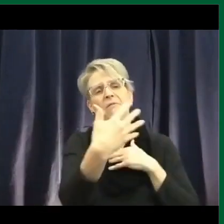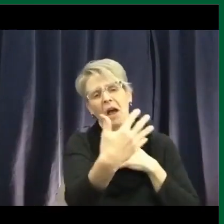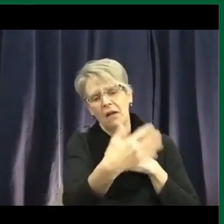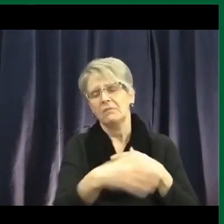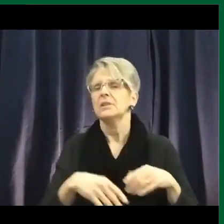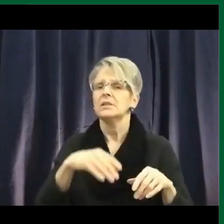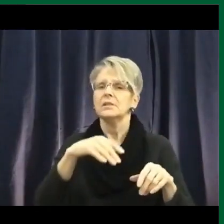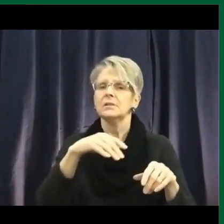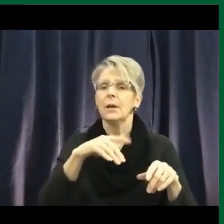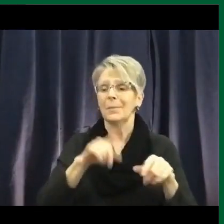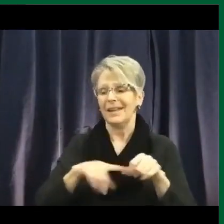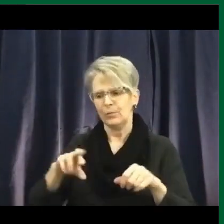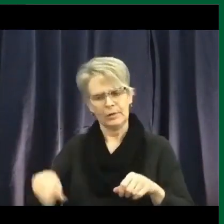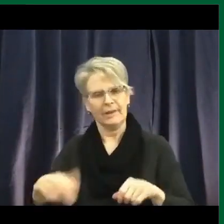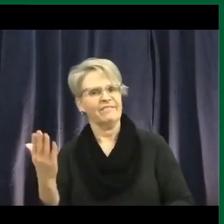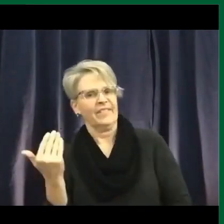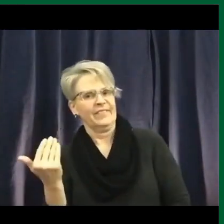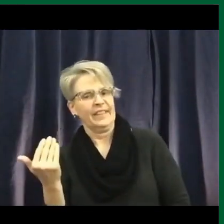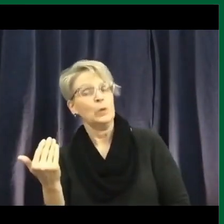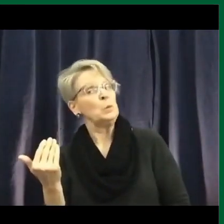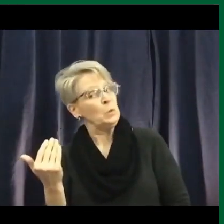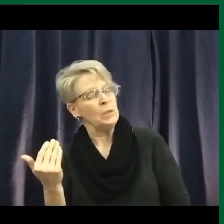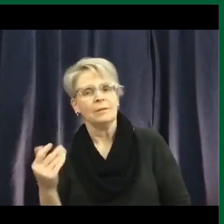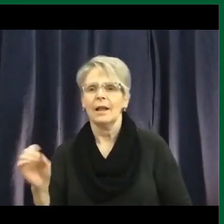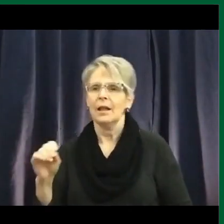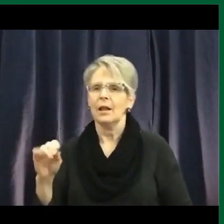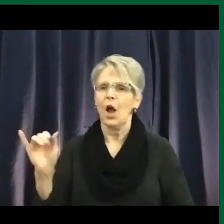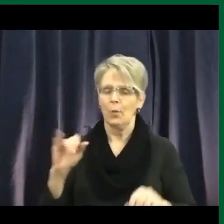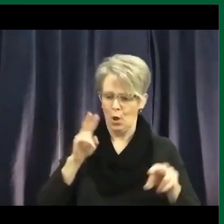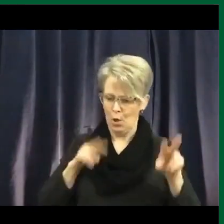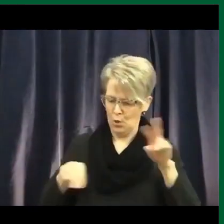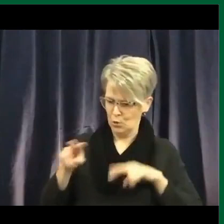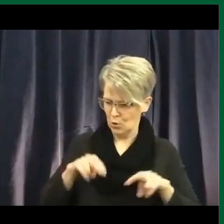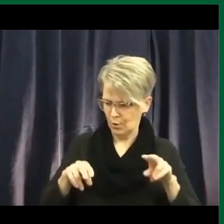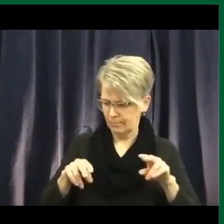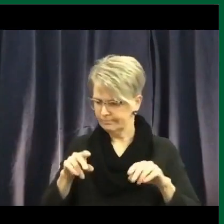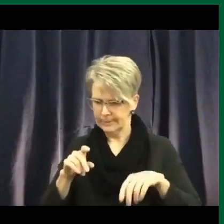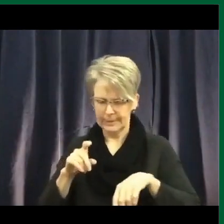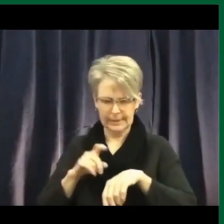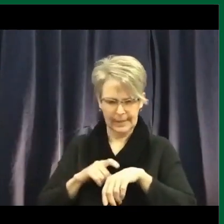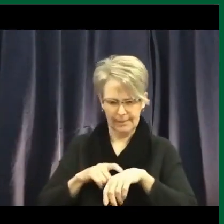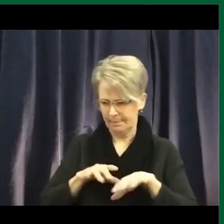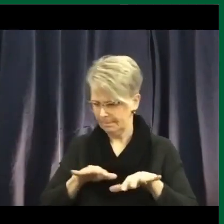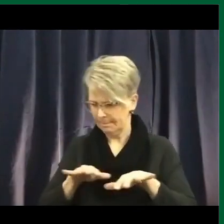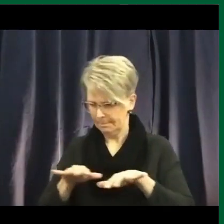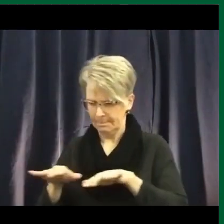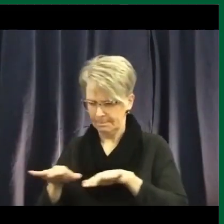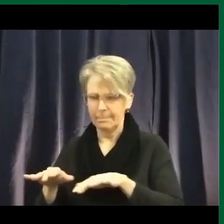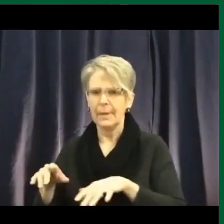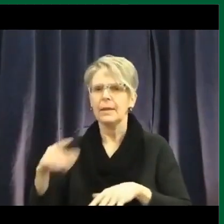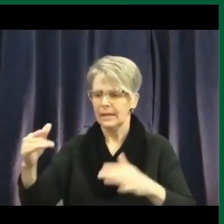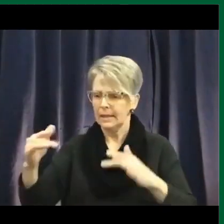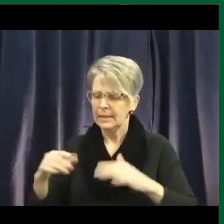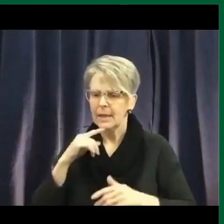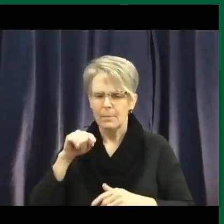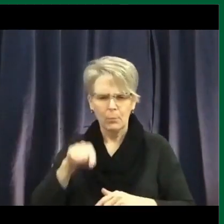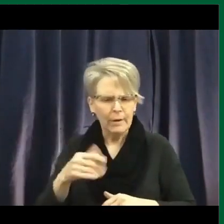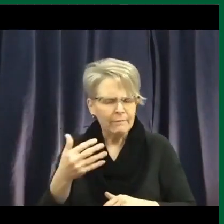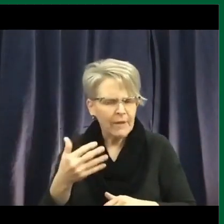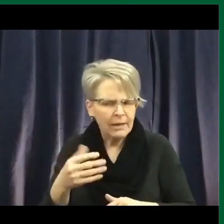we also monitor, the doubling time, or the R0, and the R0 did come as low as 0.5 2 to 3 weeks